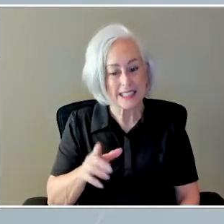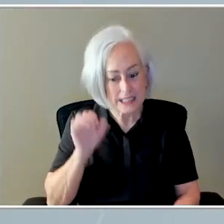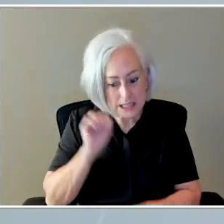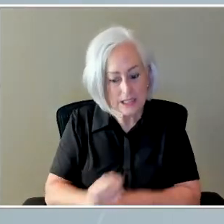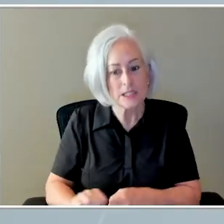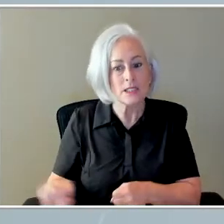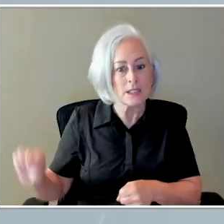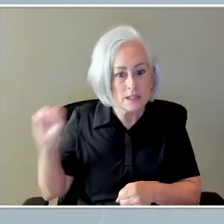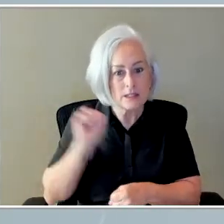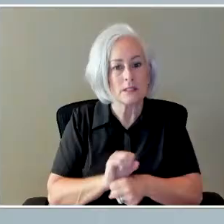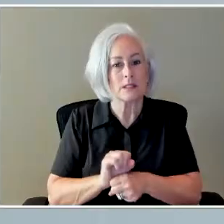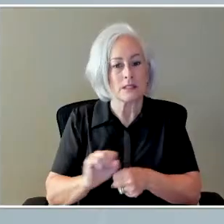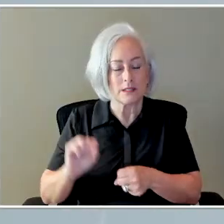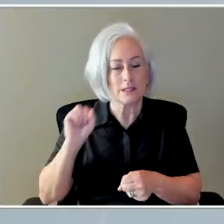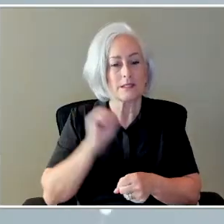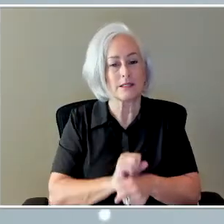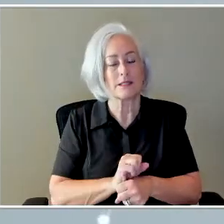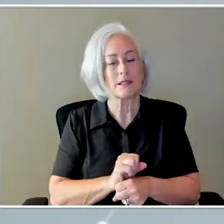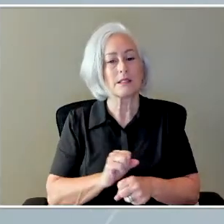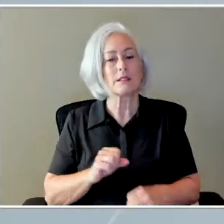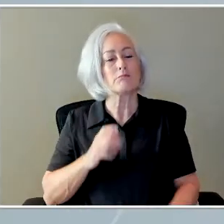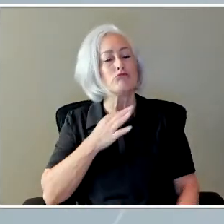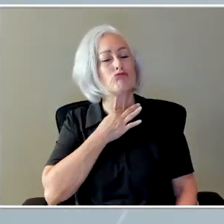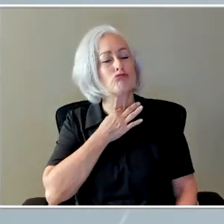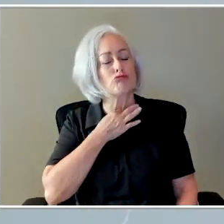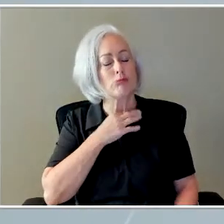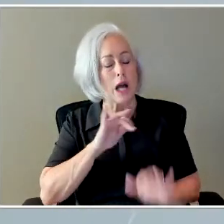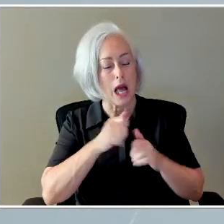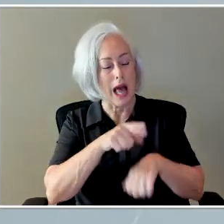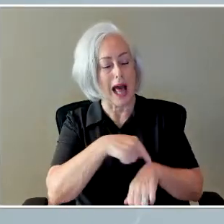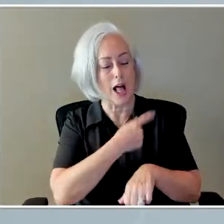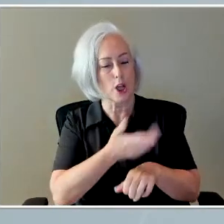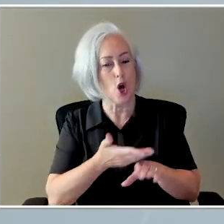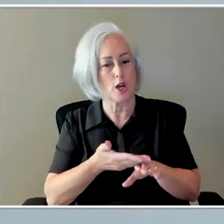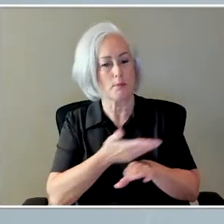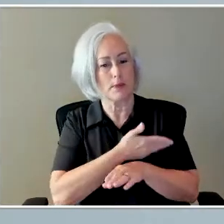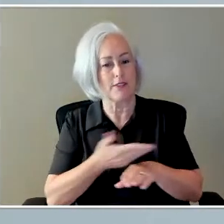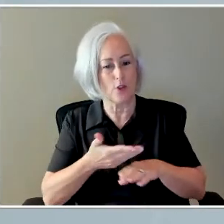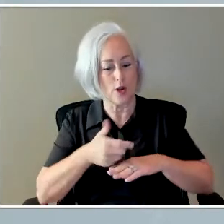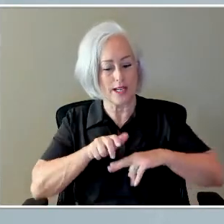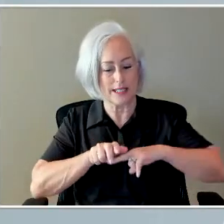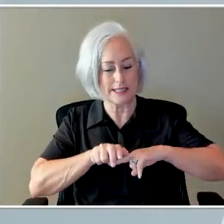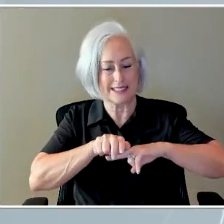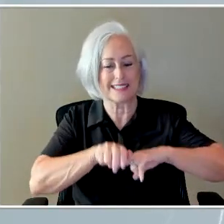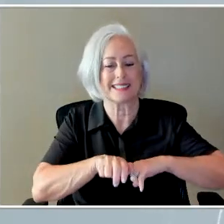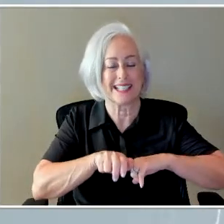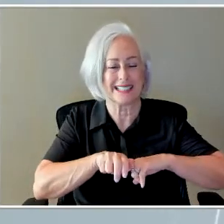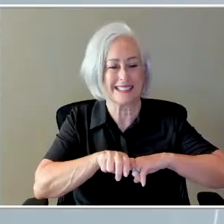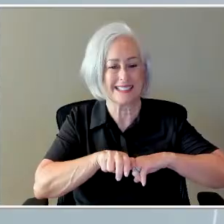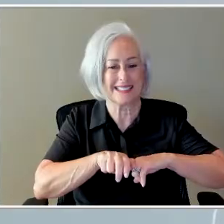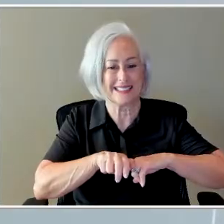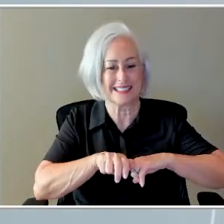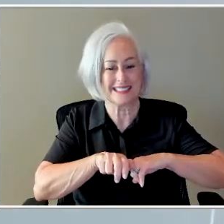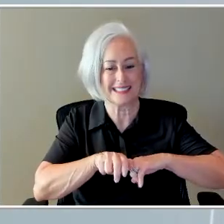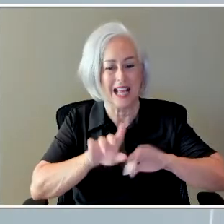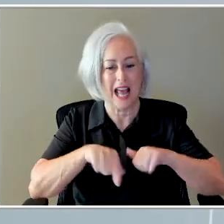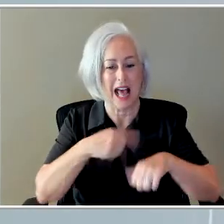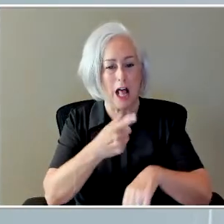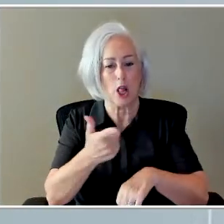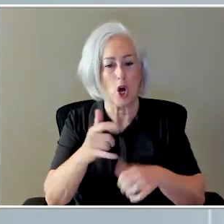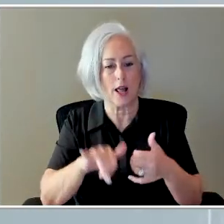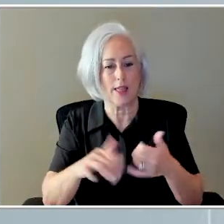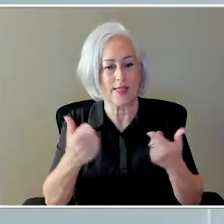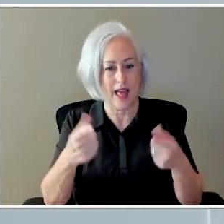but nurses, how long did it take before he could even just sit at the edge of the bed? I mean, how long is that, before you could